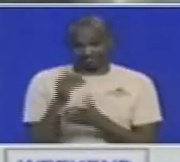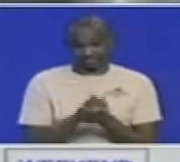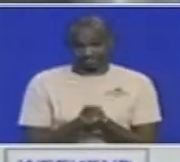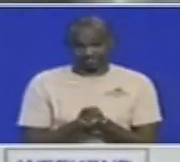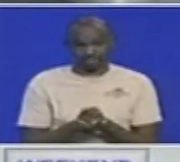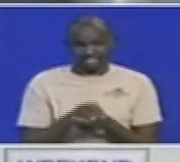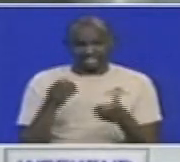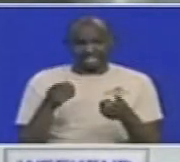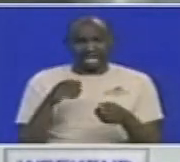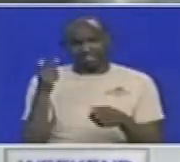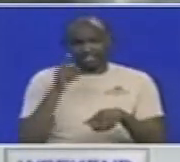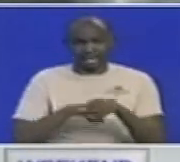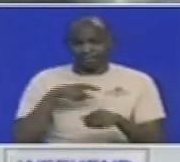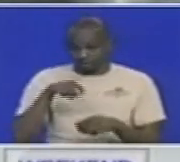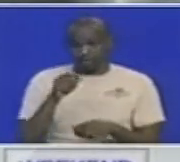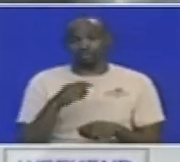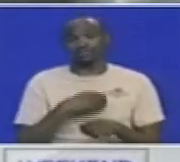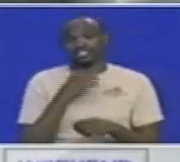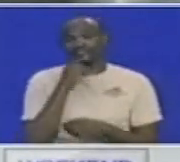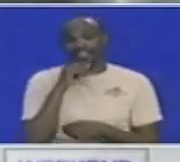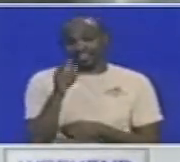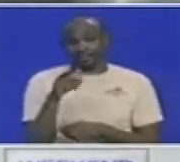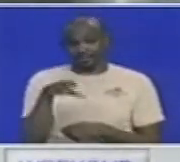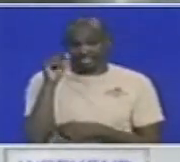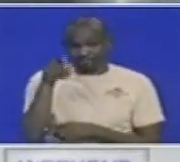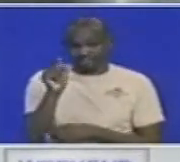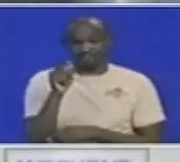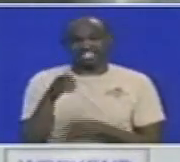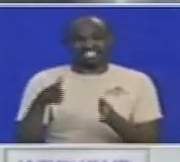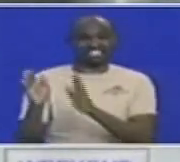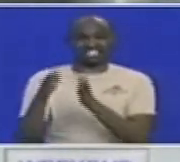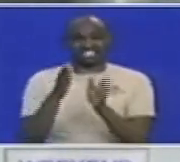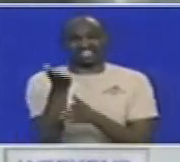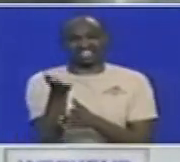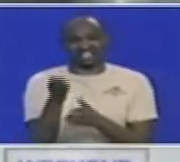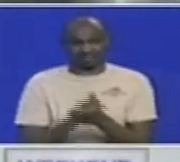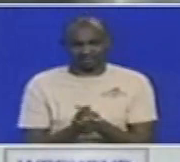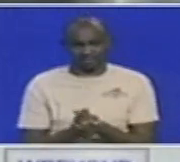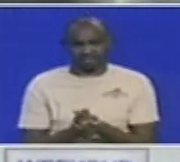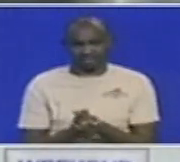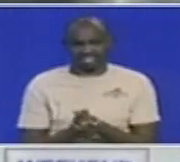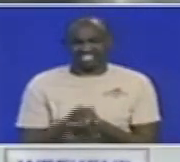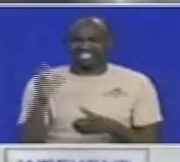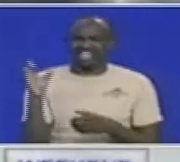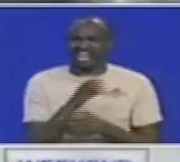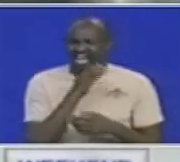And sometimes when I would go there to see him, I'll find that he's on the street, very, very